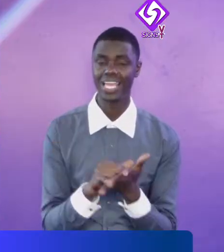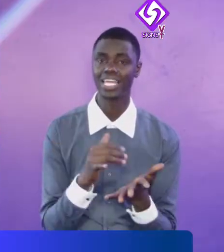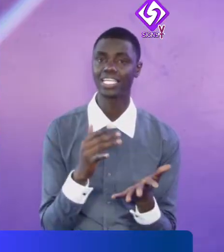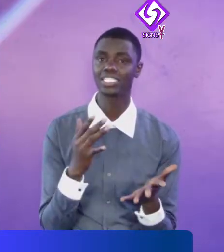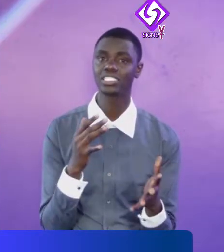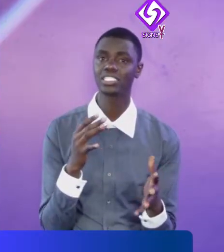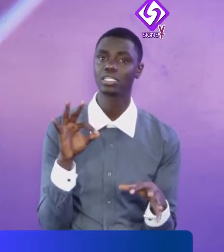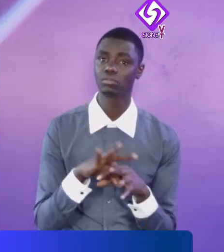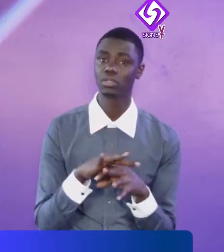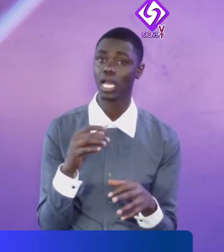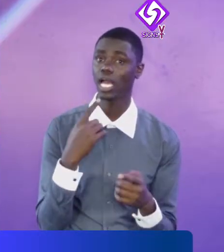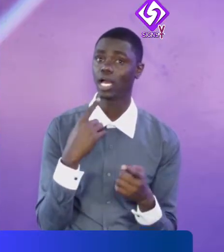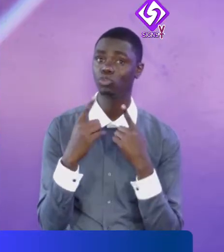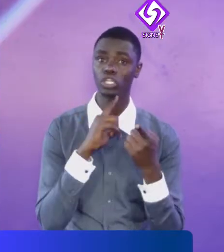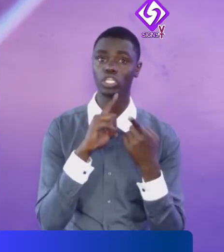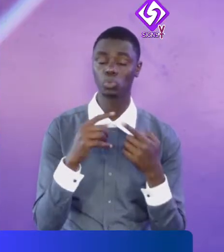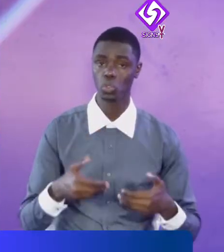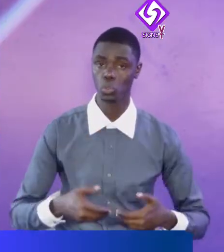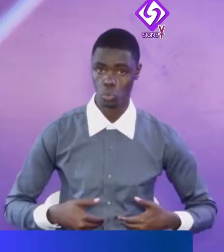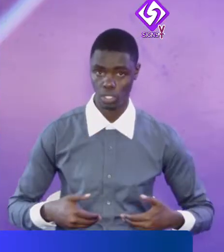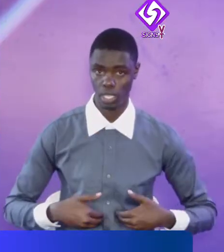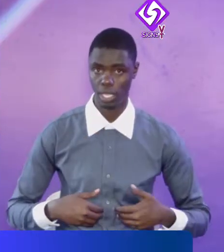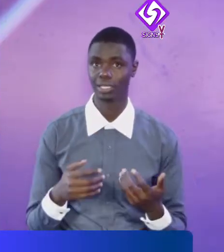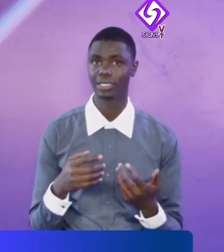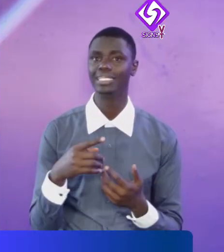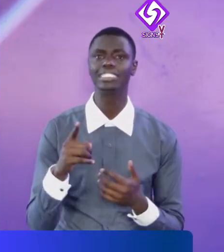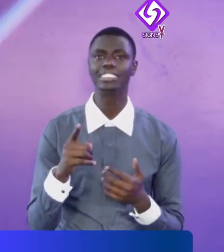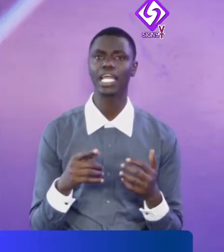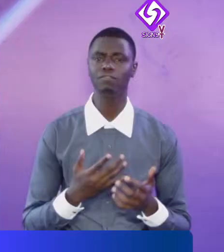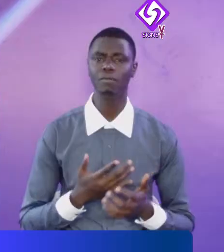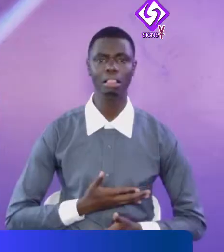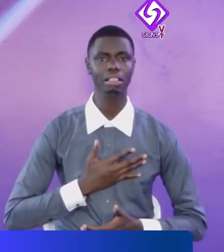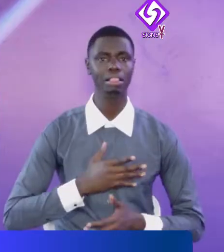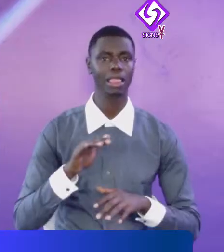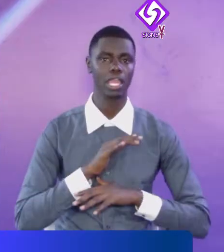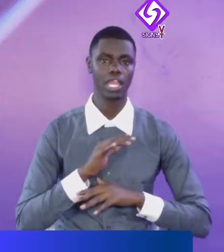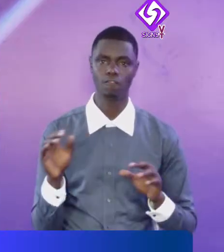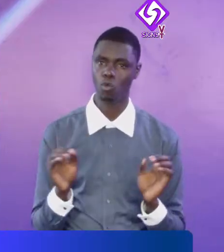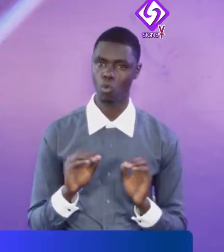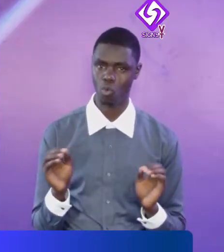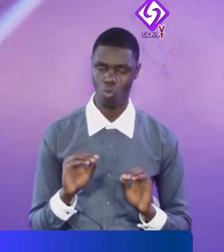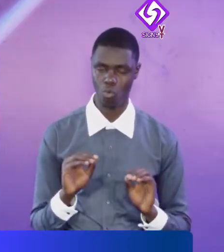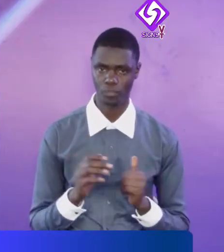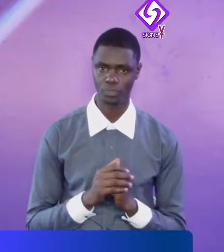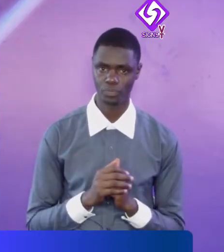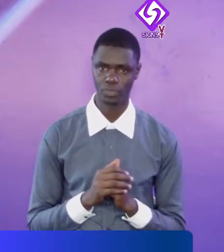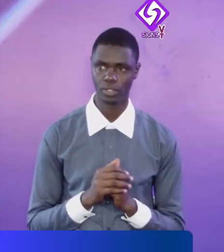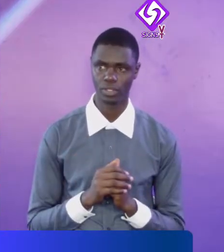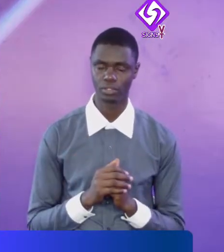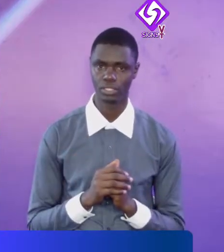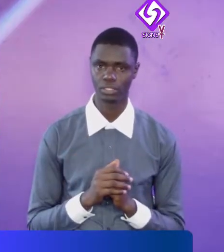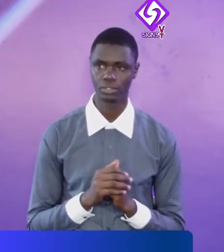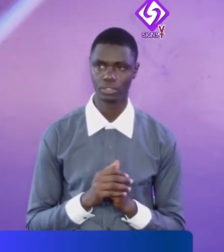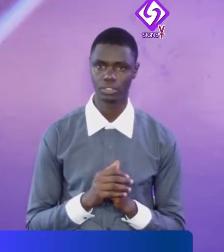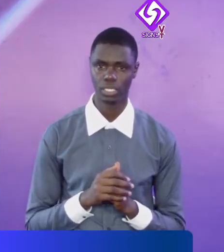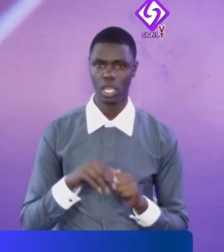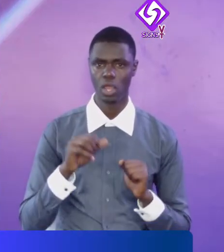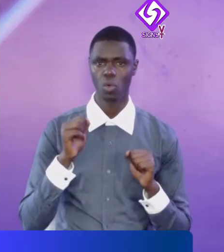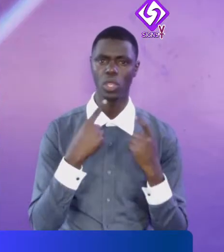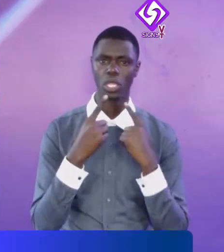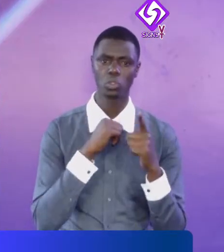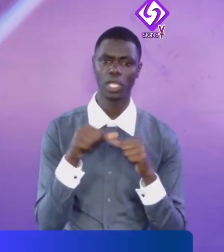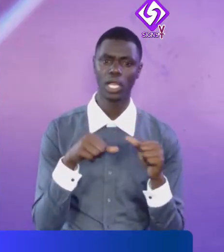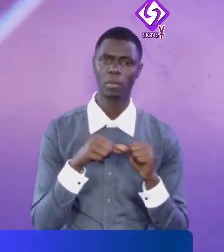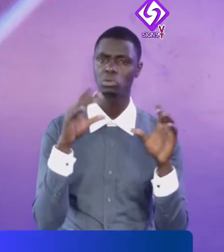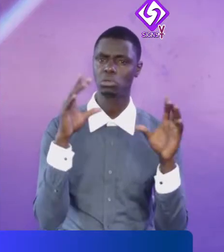voters. I'm speaking to the young people. They are not agitated enough that they. Of course, we can talk about the